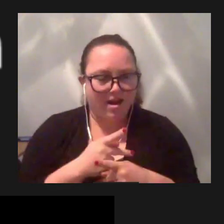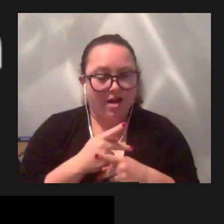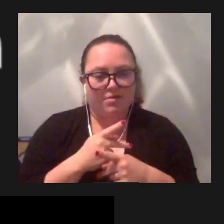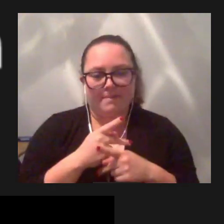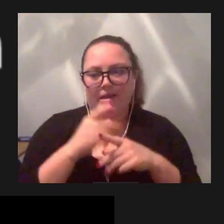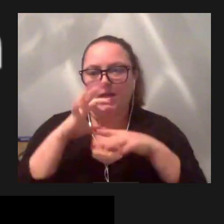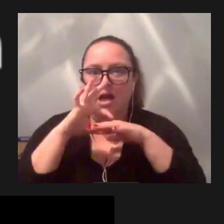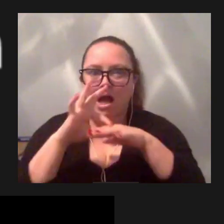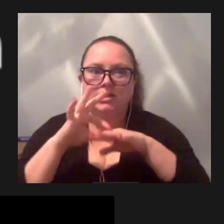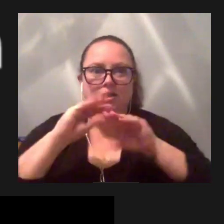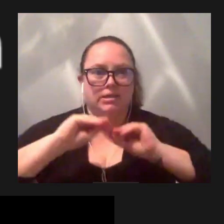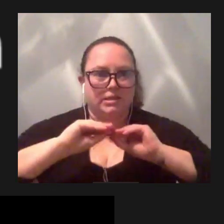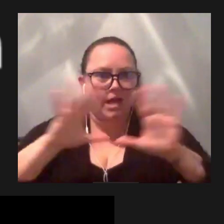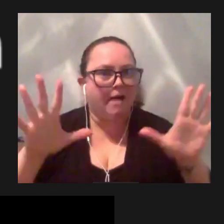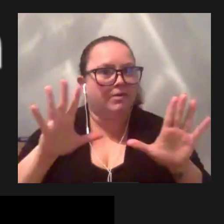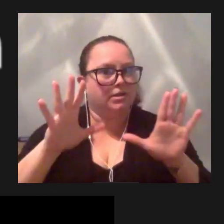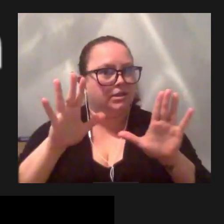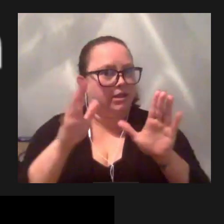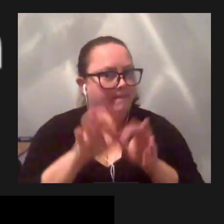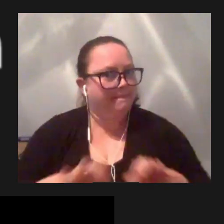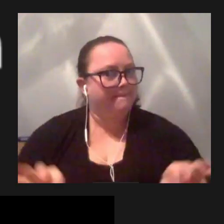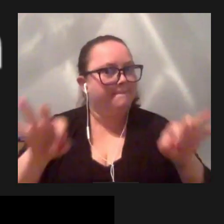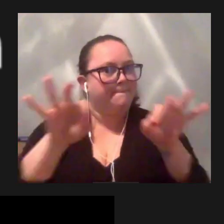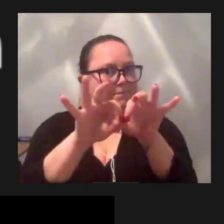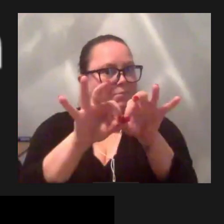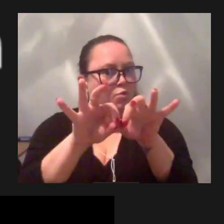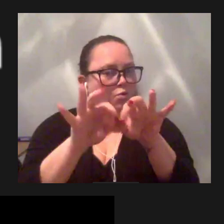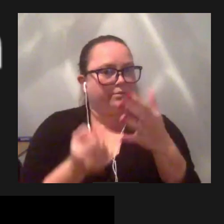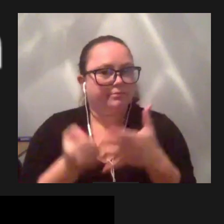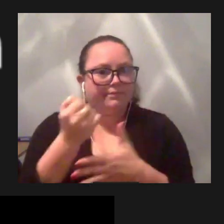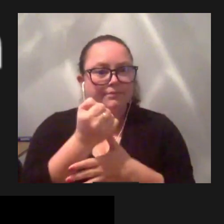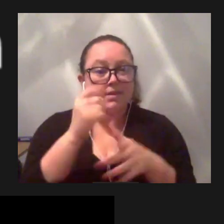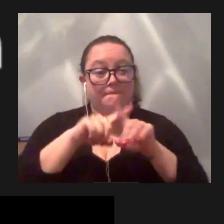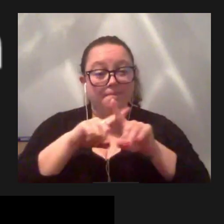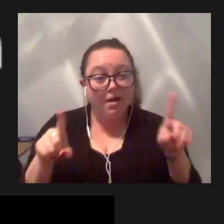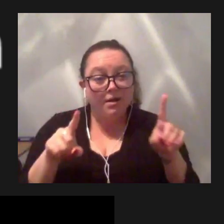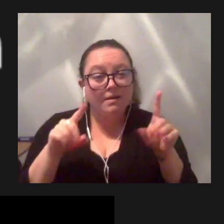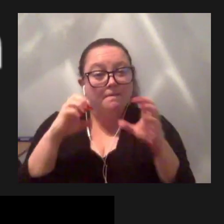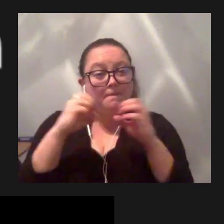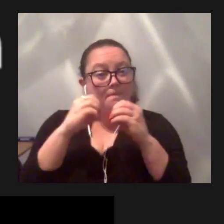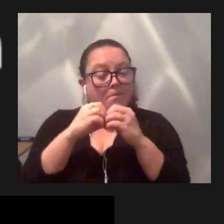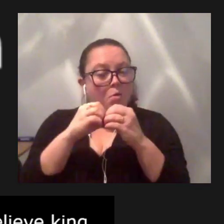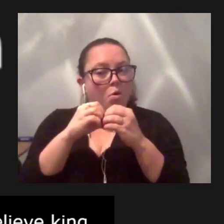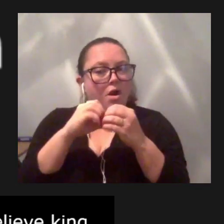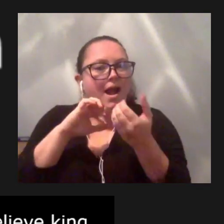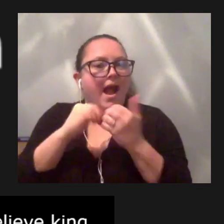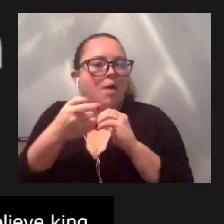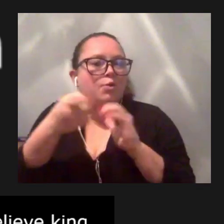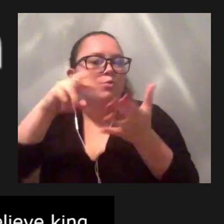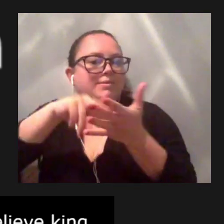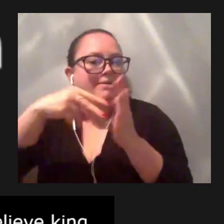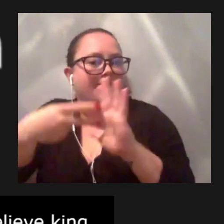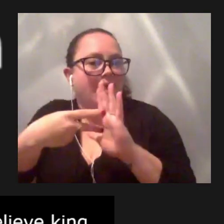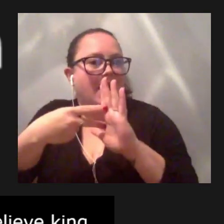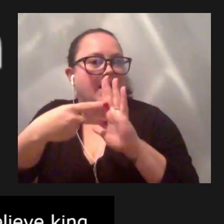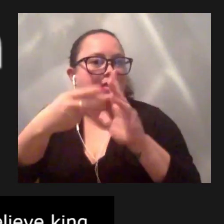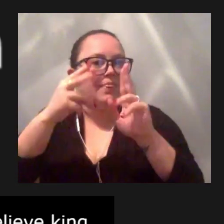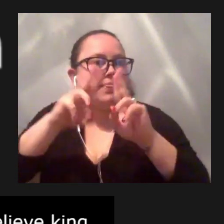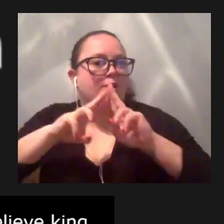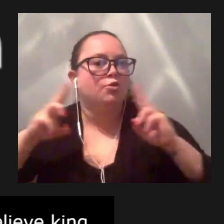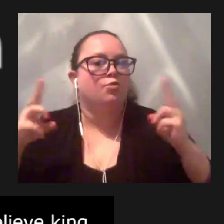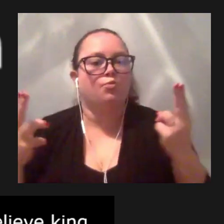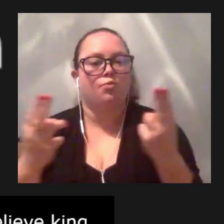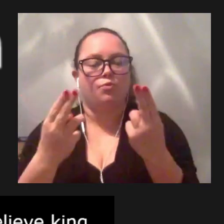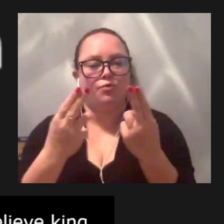but I think the more that you define the universality of accessibility needs, the harder it